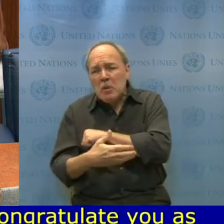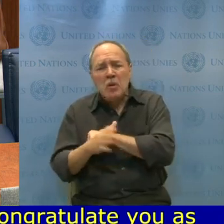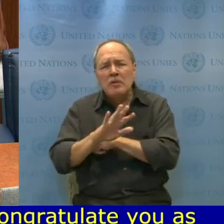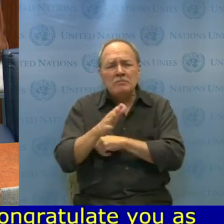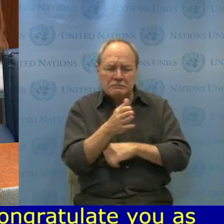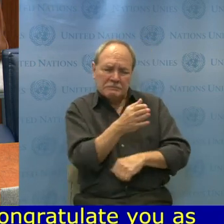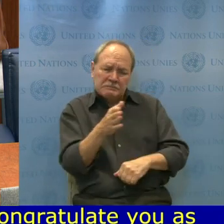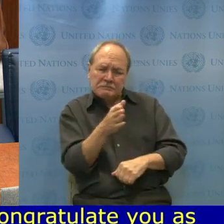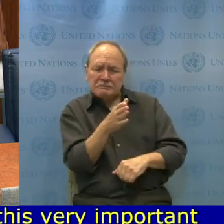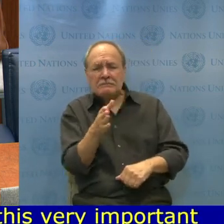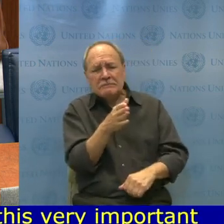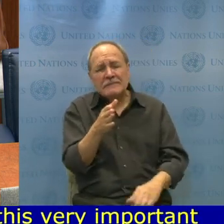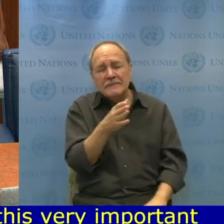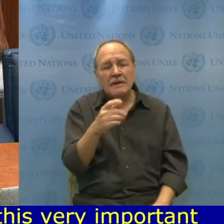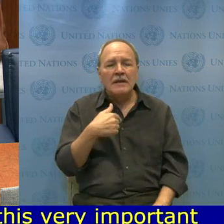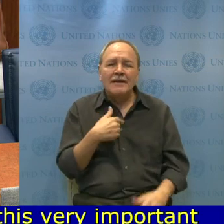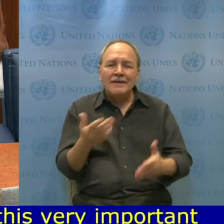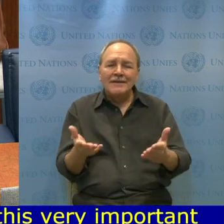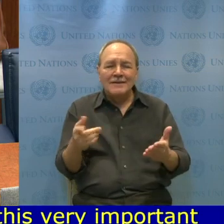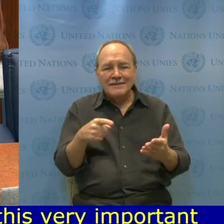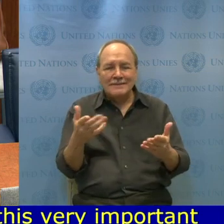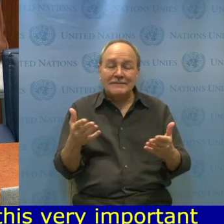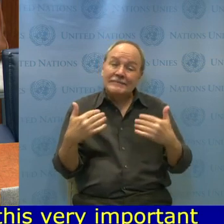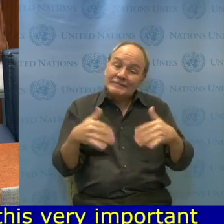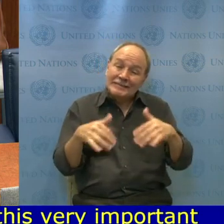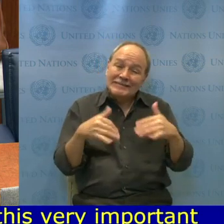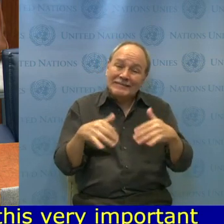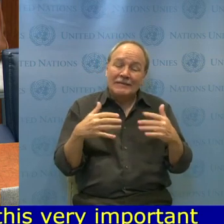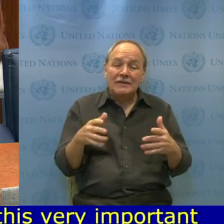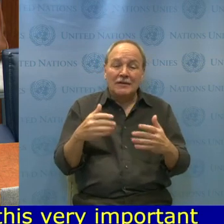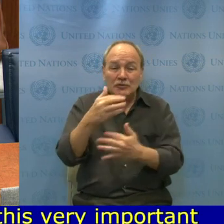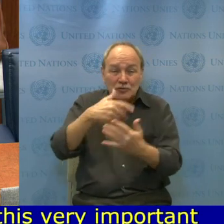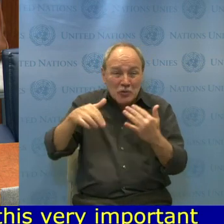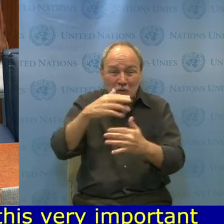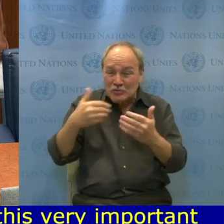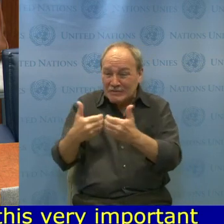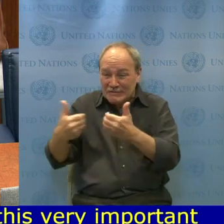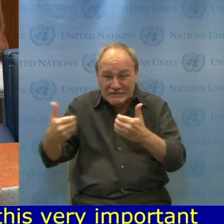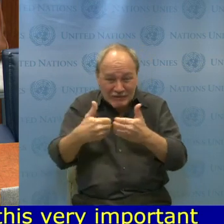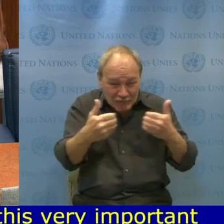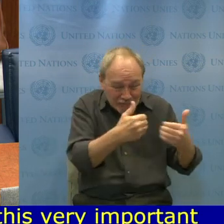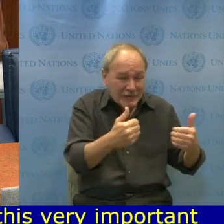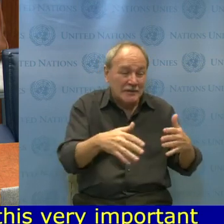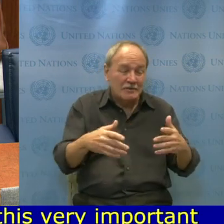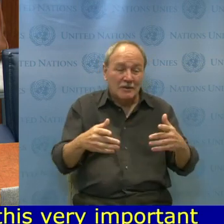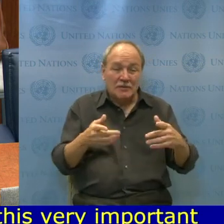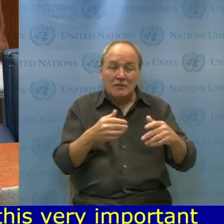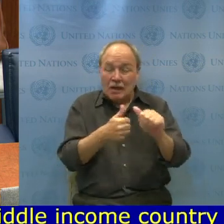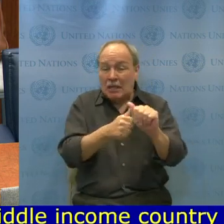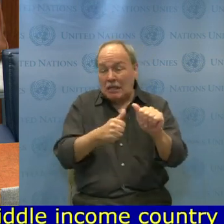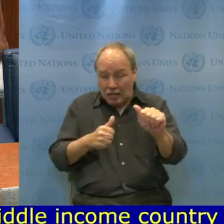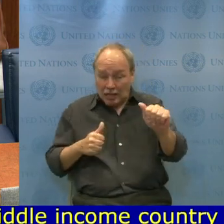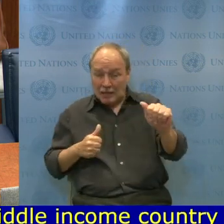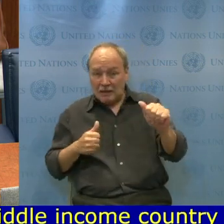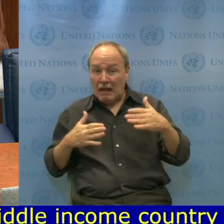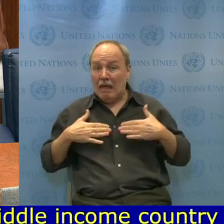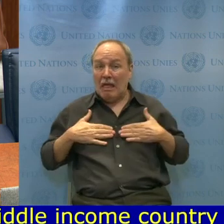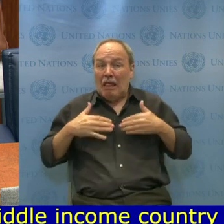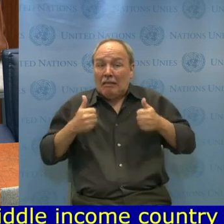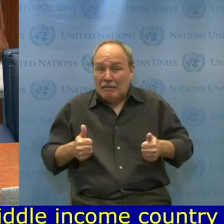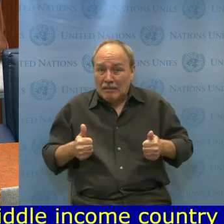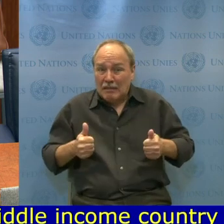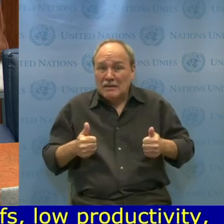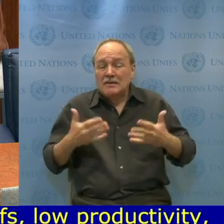structural gulfs, sort of low productivity, social segregation, and shortcomings when it comes to health, access to basic services,